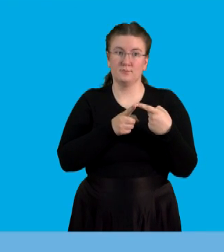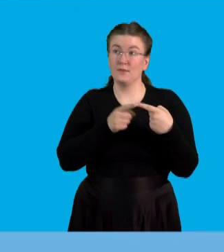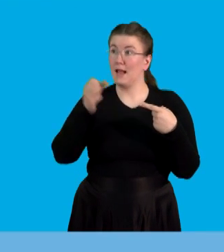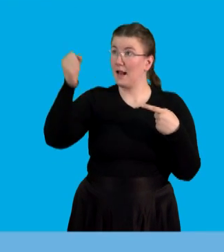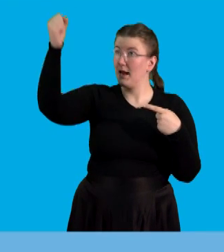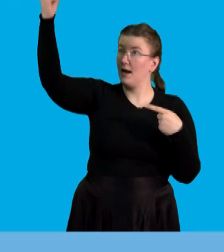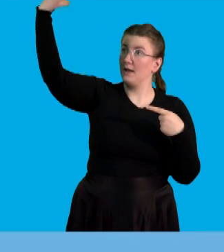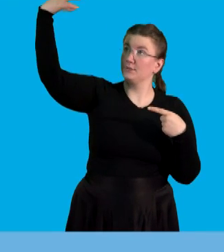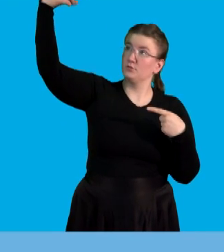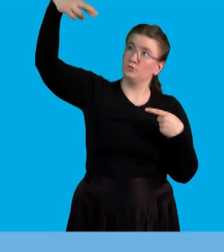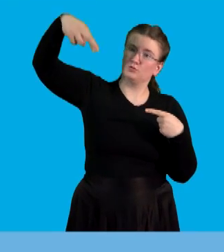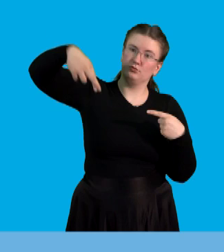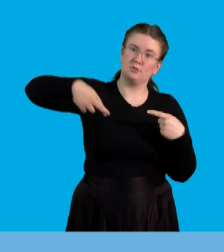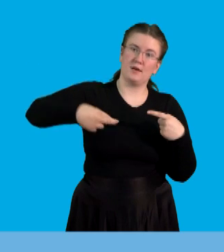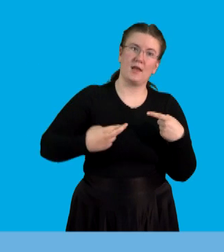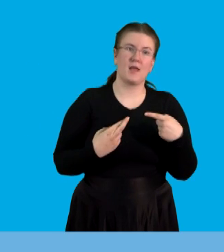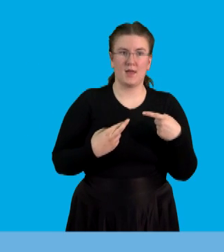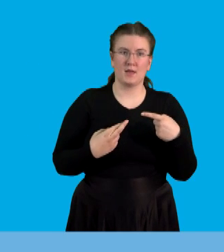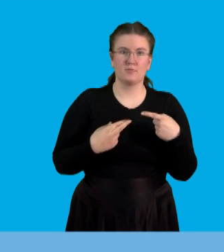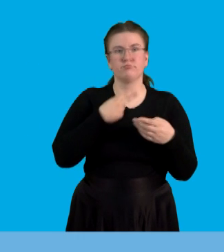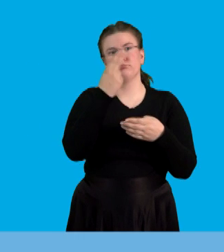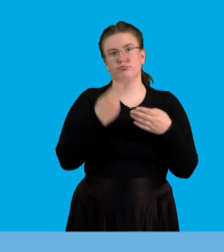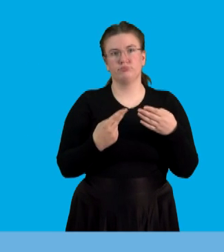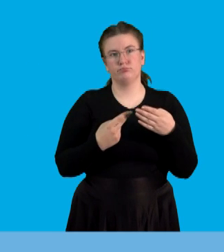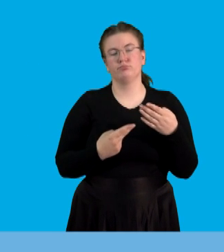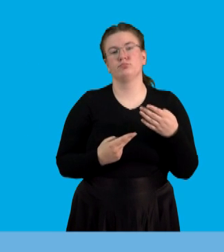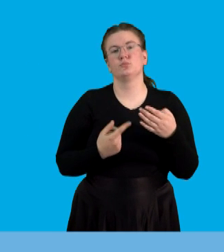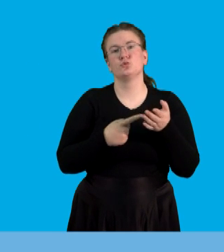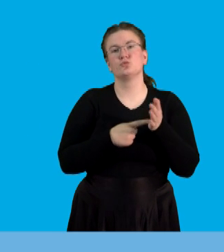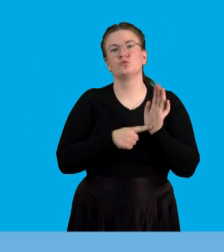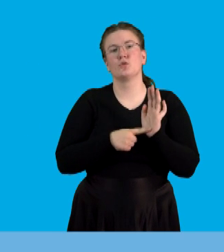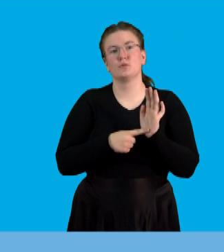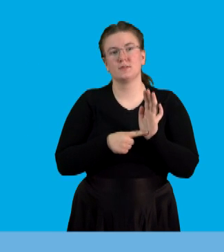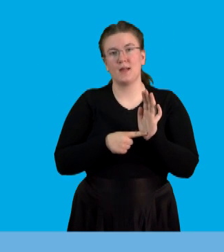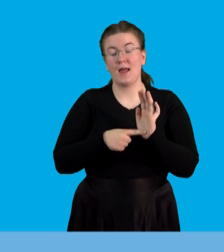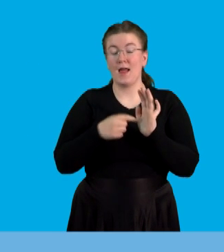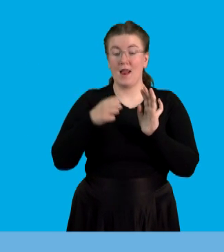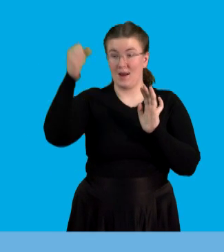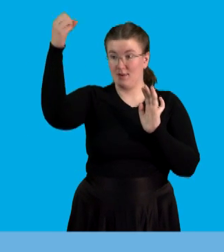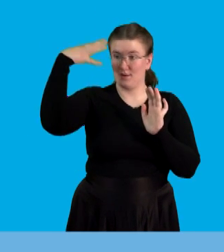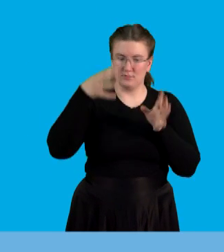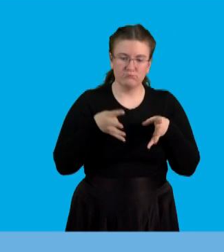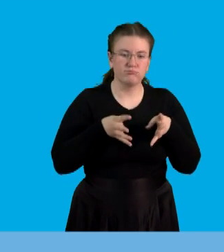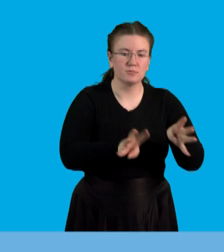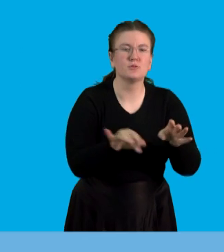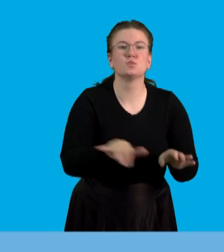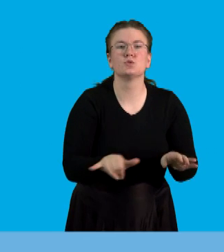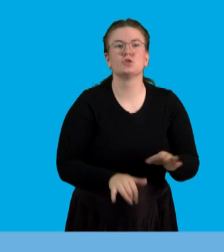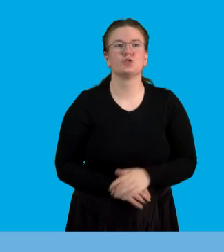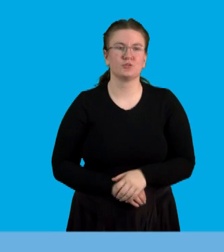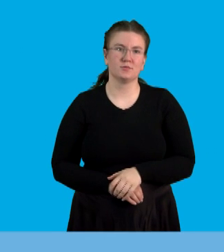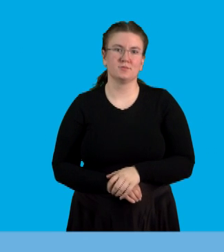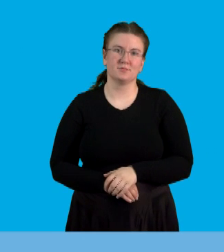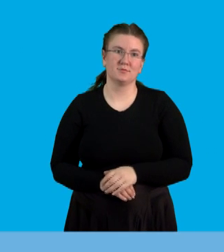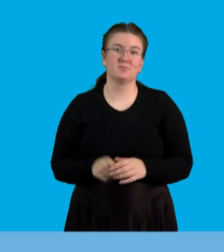one, a ray diagram is a drawing that shows the path of light. So a ray diagram is that drawing that shows us